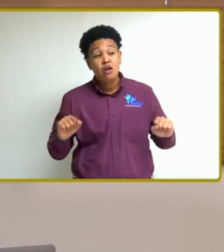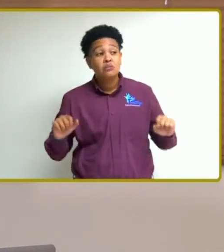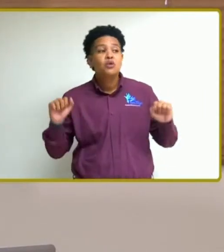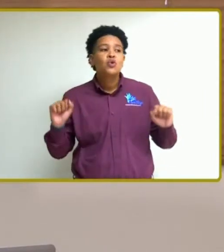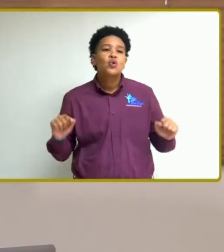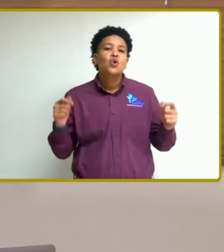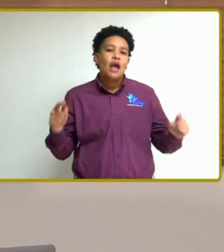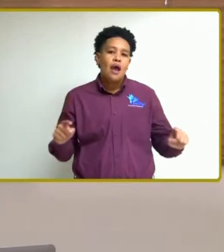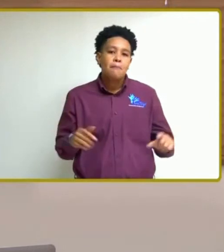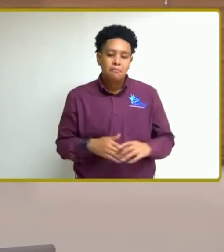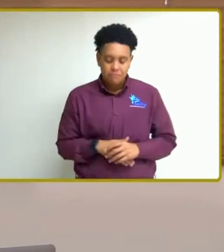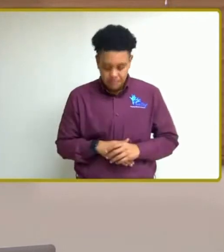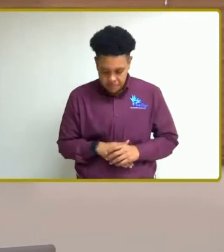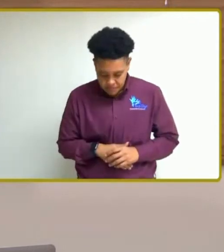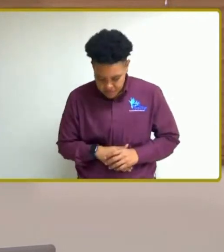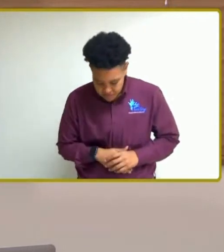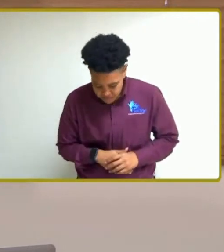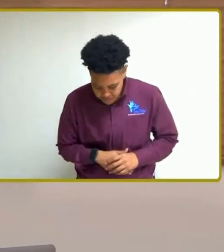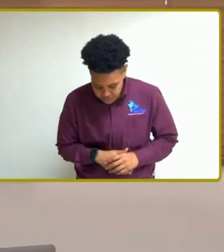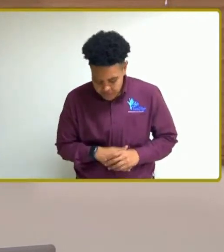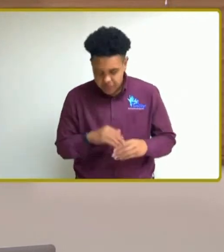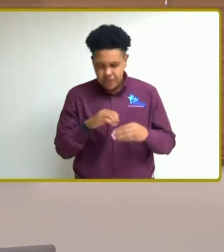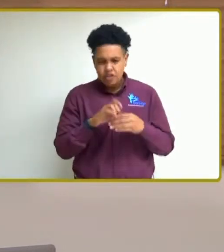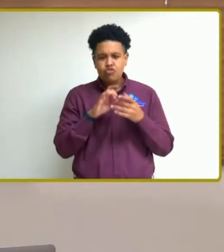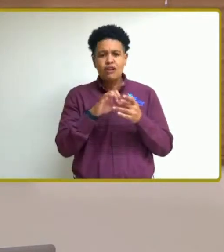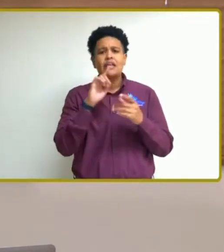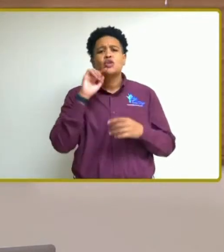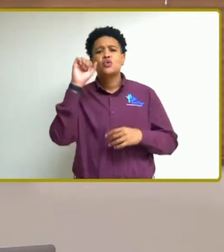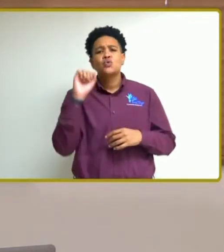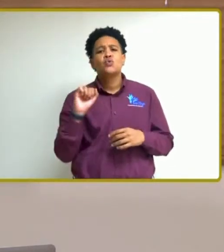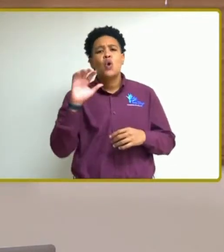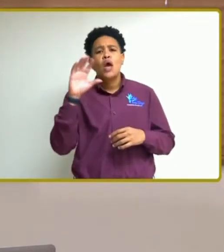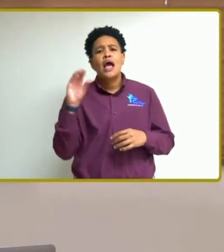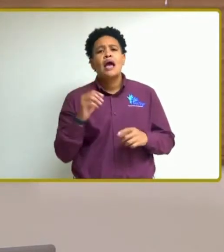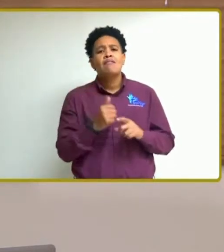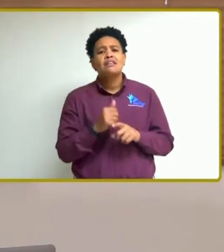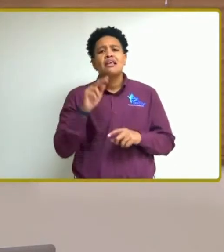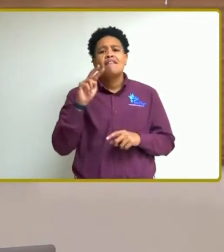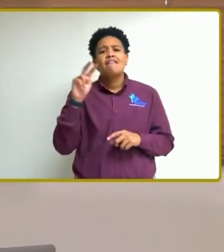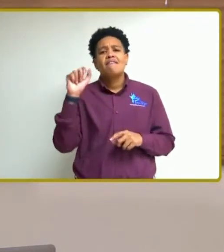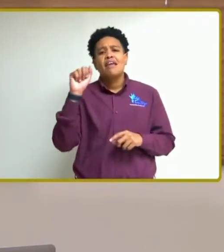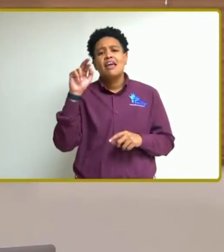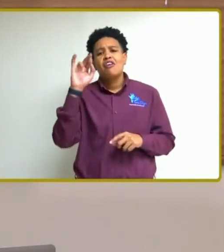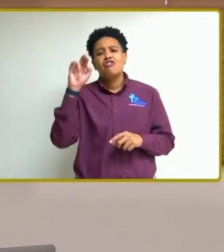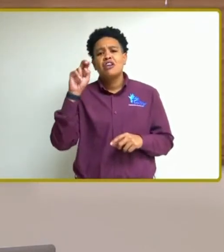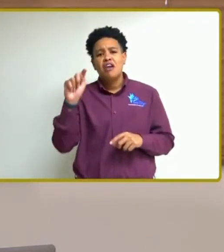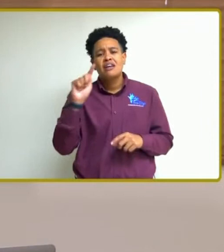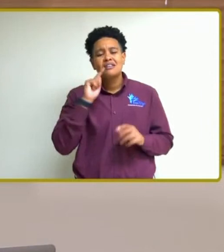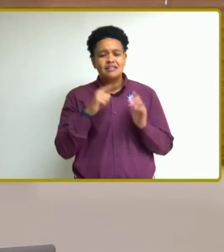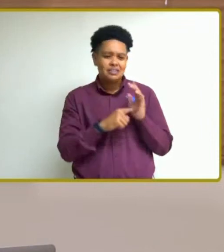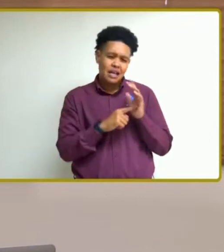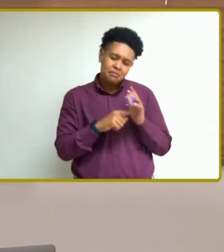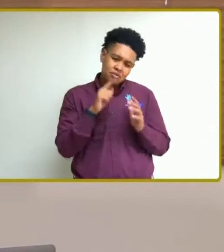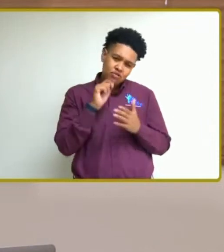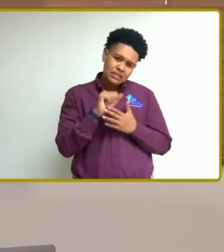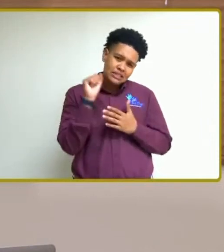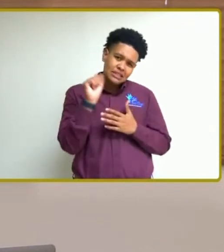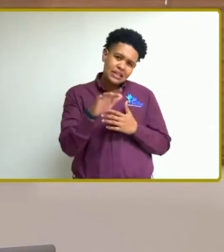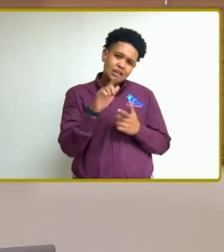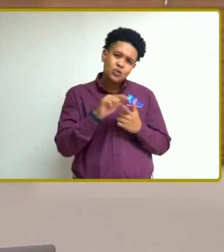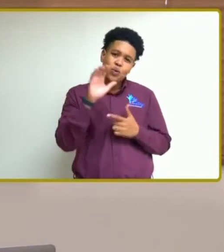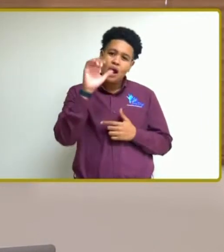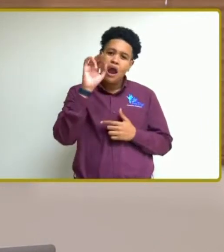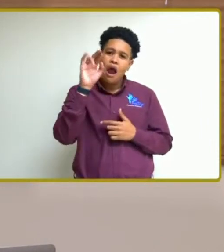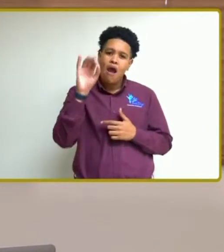occur. In terms of the South African variant, the samples that are sent to